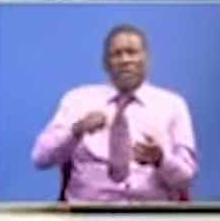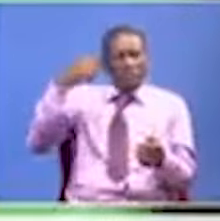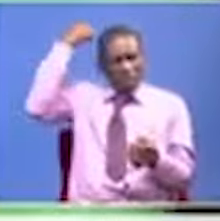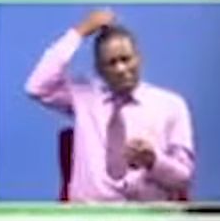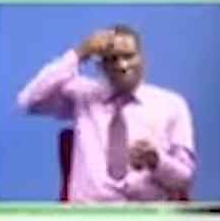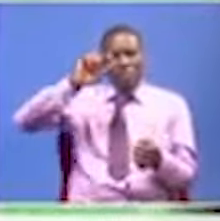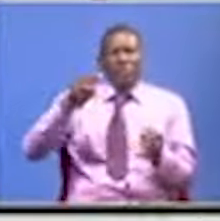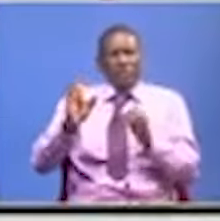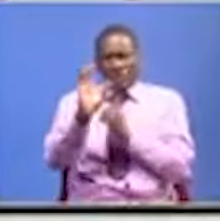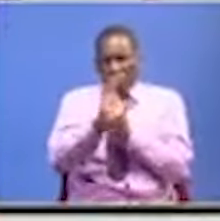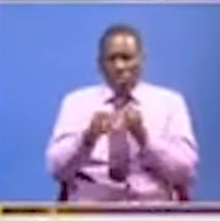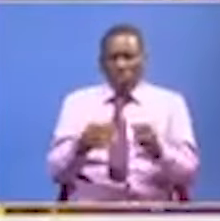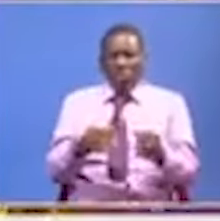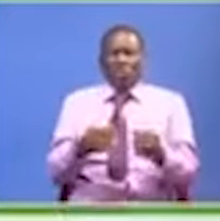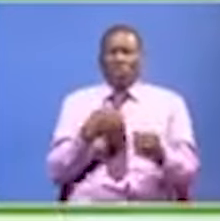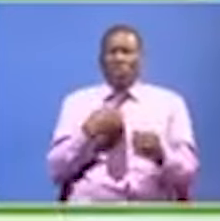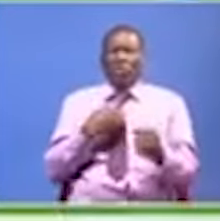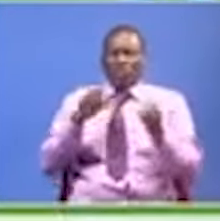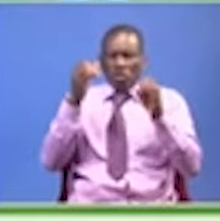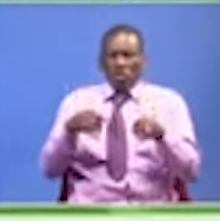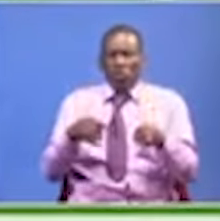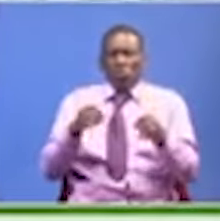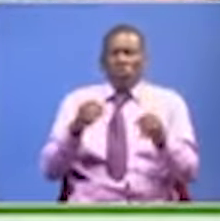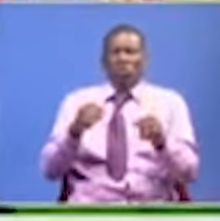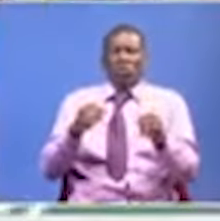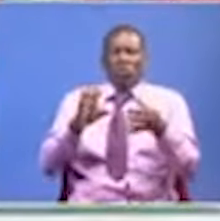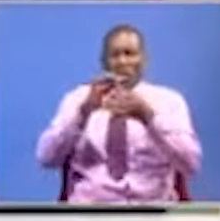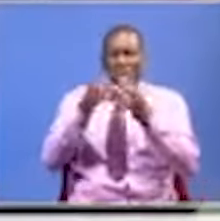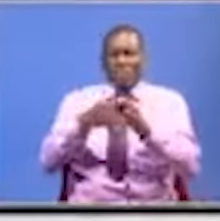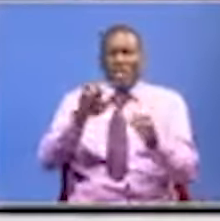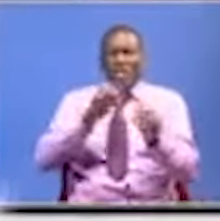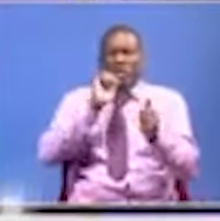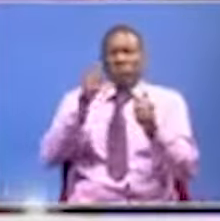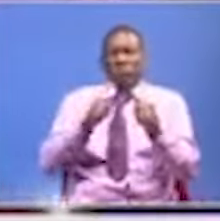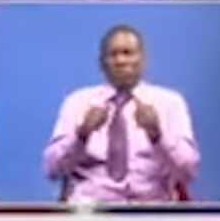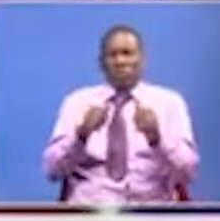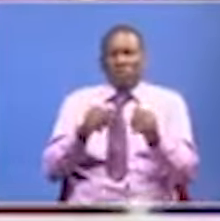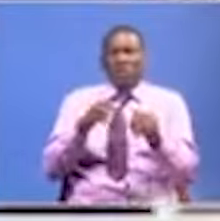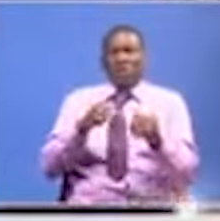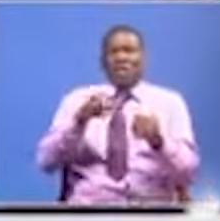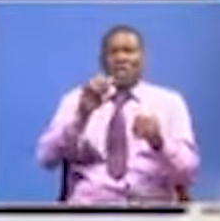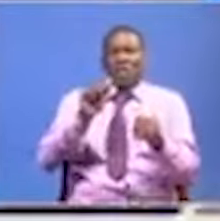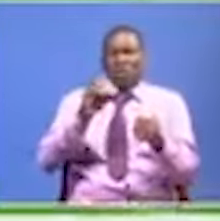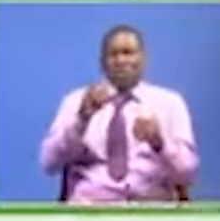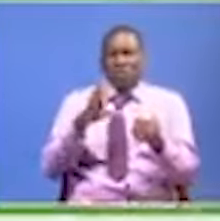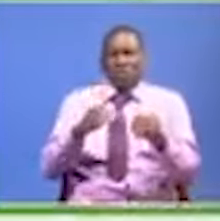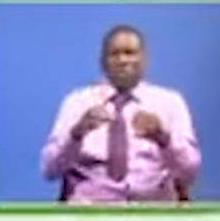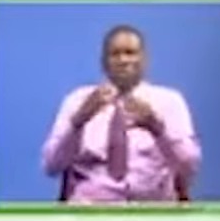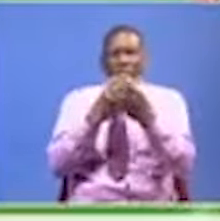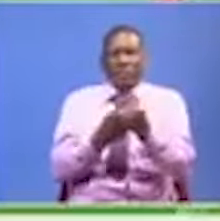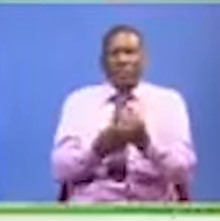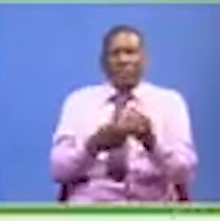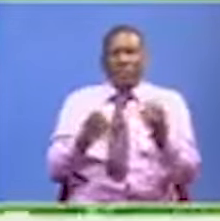first country to host the inaugural Olympic Esports Games. The IOC has partnered with the Saudi National Olympic Committee to